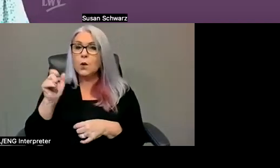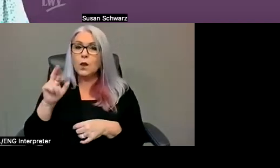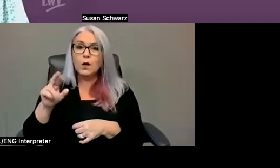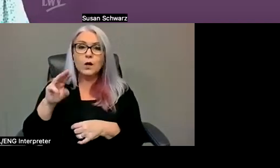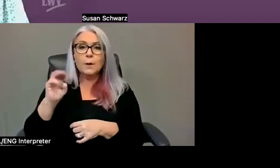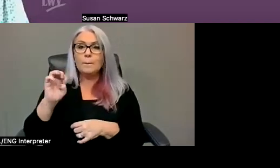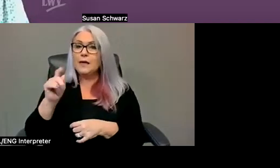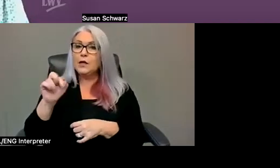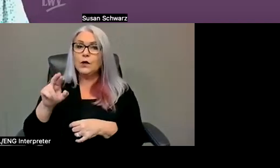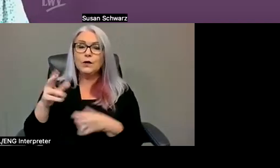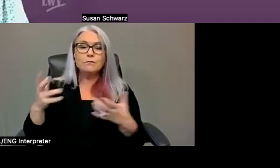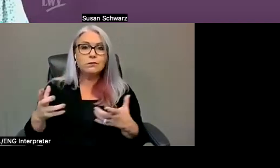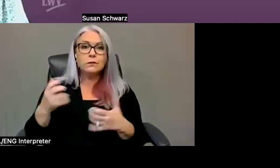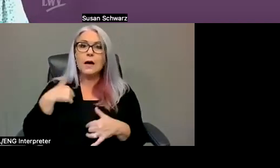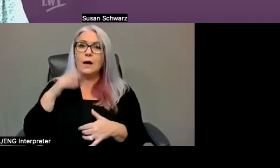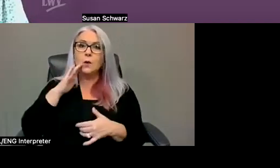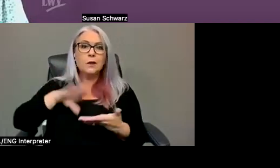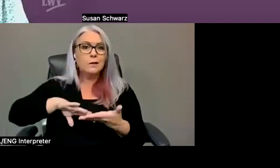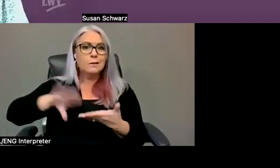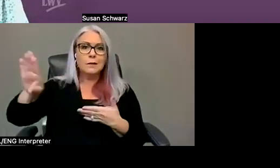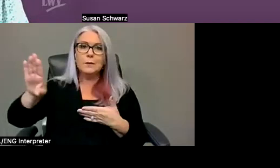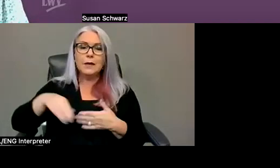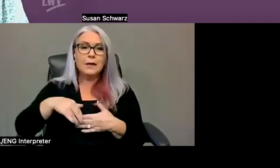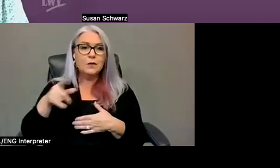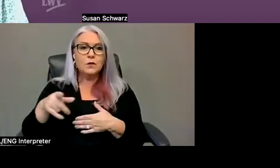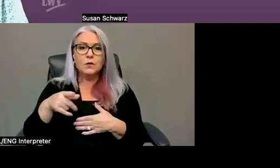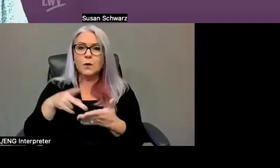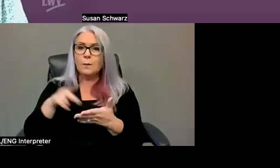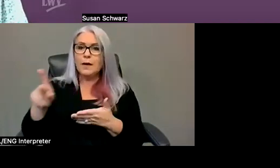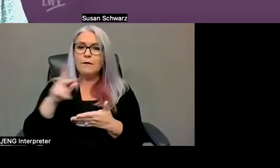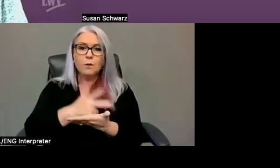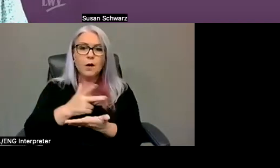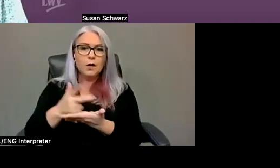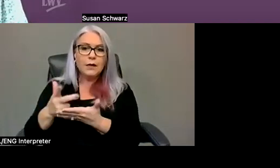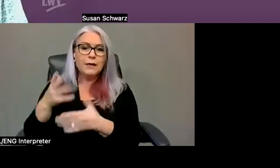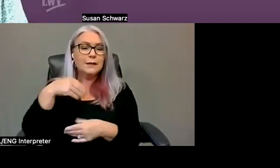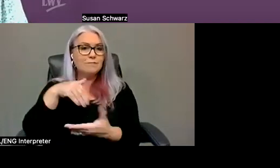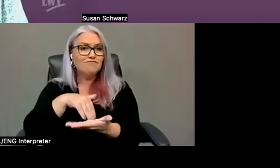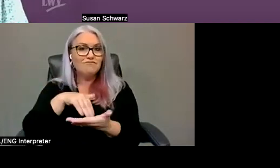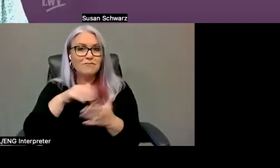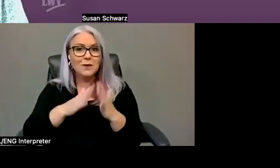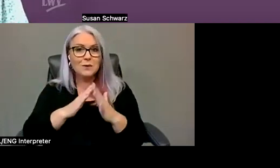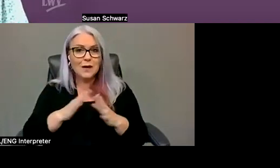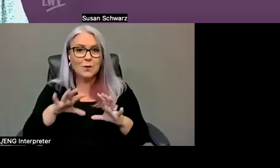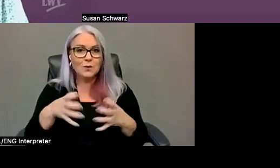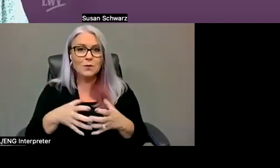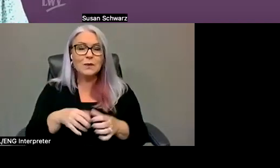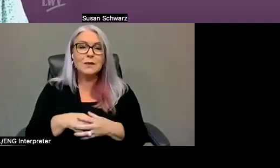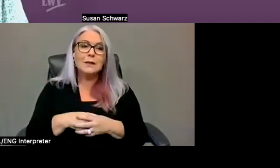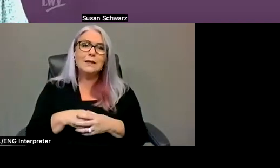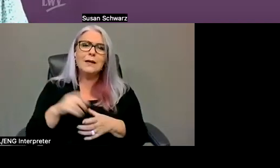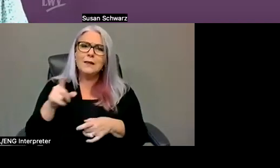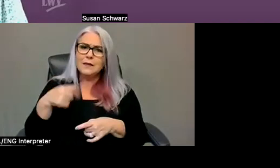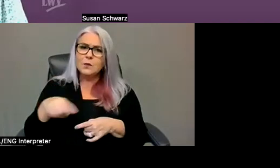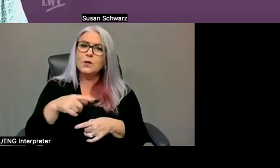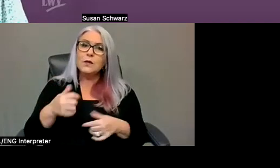would just eliminate the need to pay for parking in the downtown. This would bring in a lot of